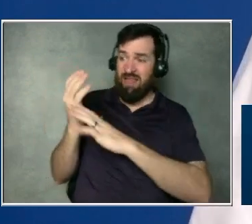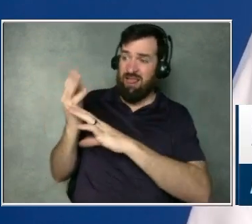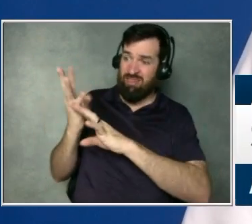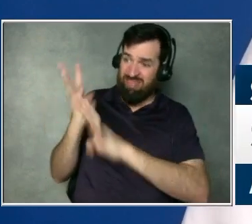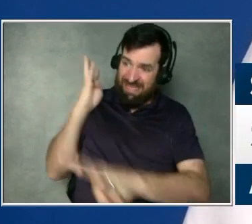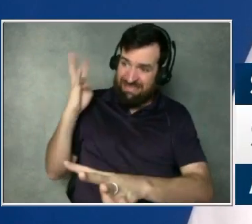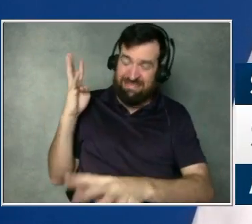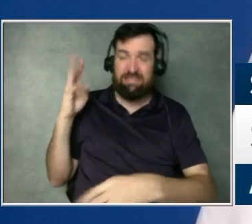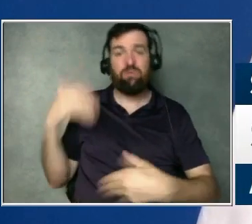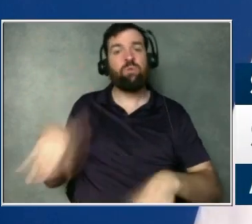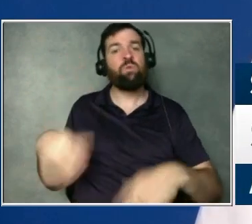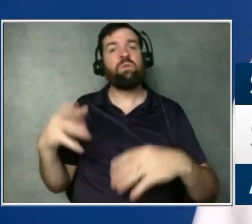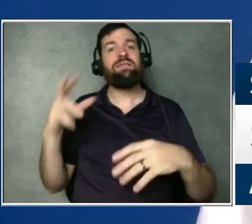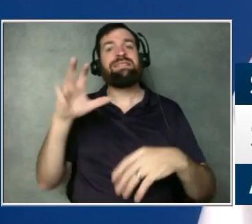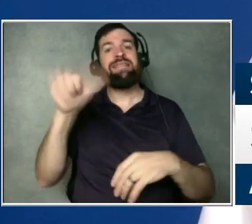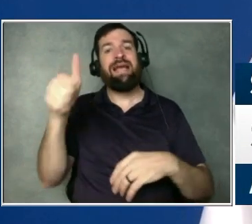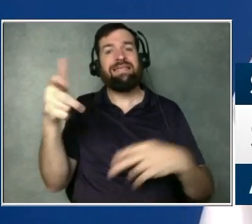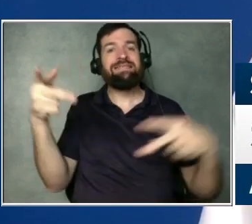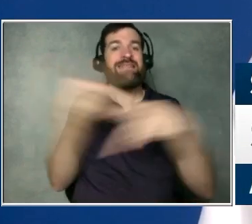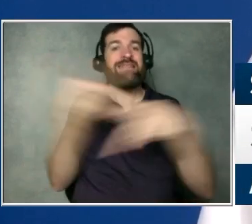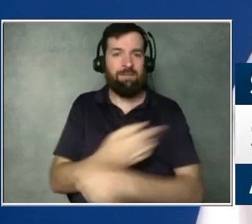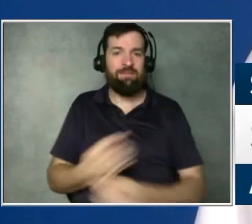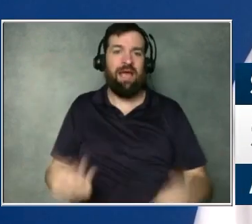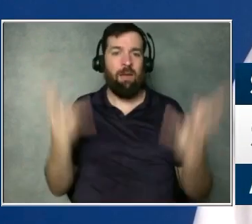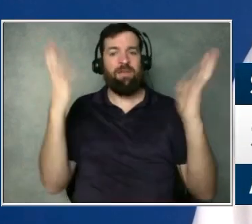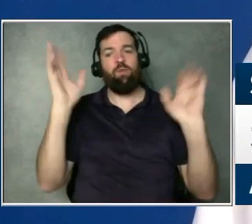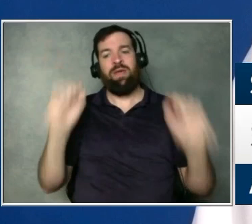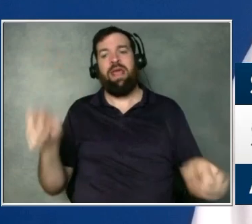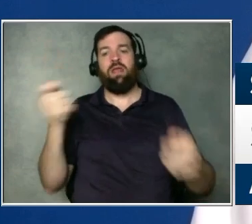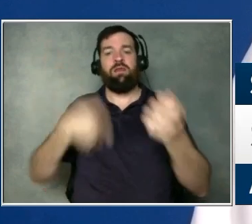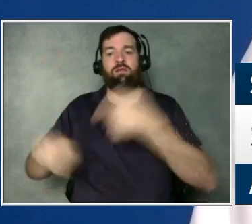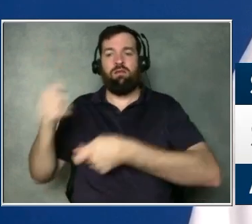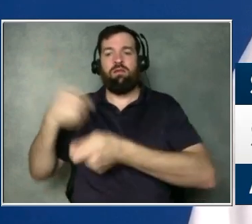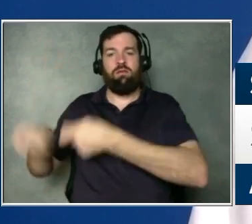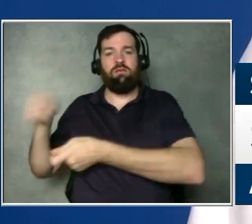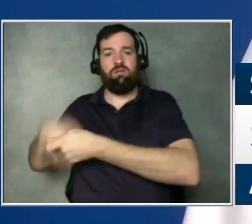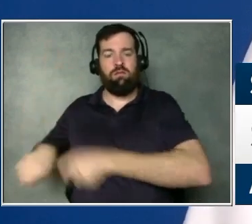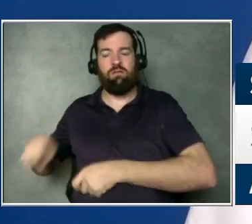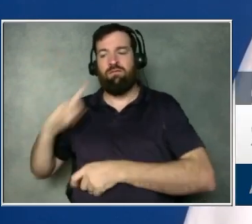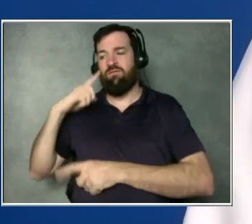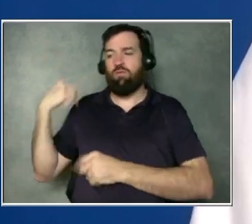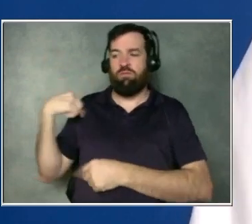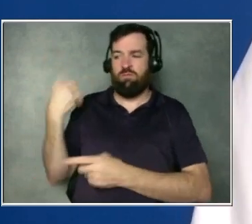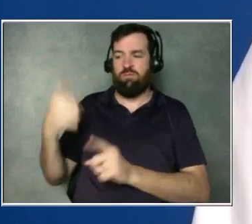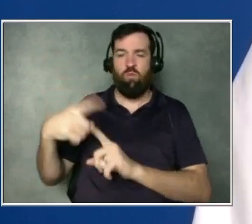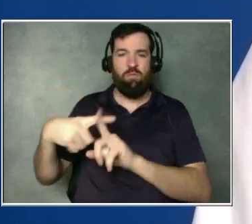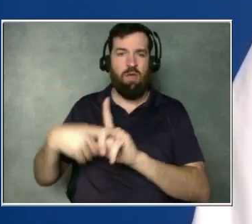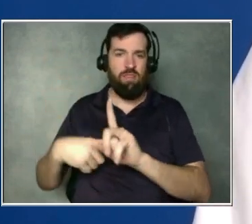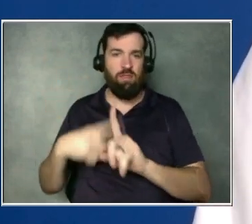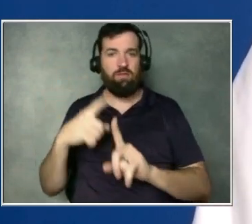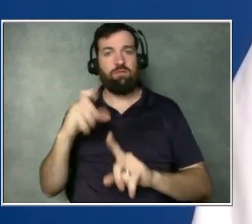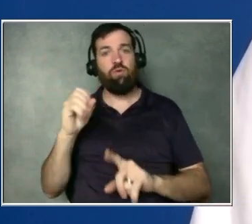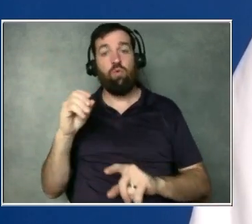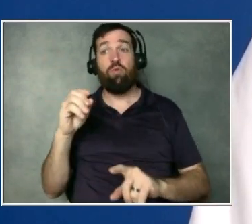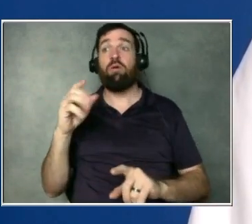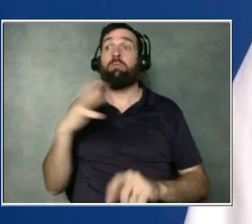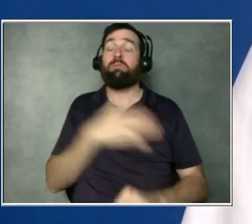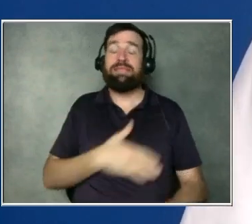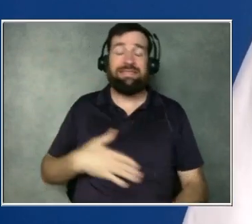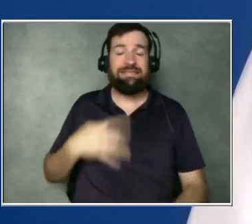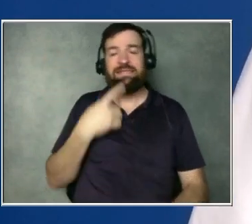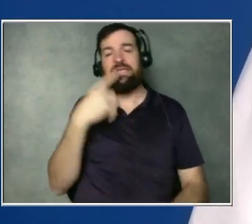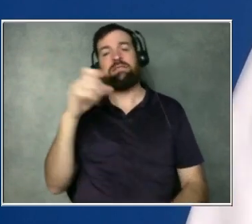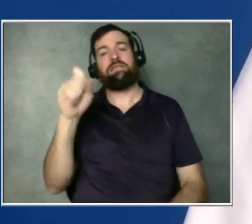the amount we actually transplanted just in the past month or so. So please say yes to organ donation.